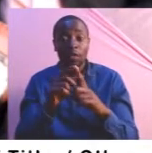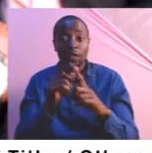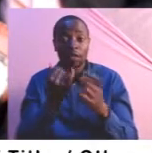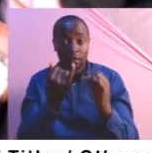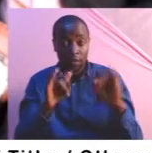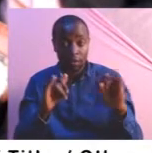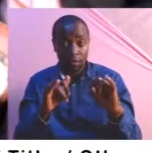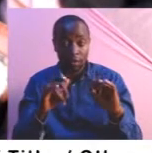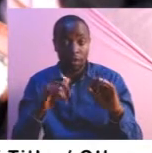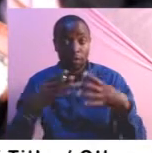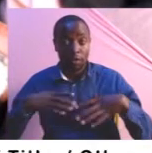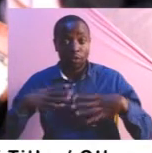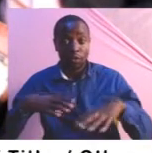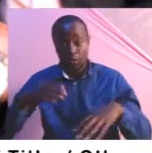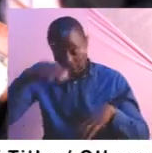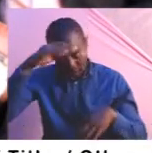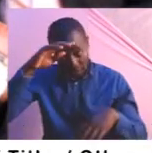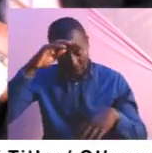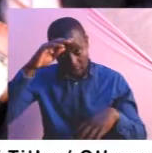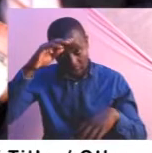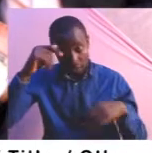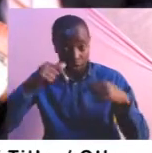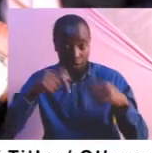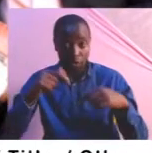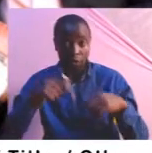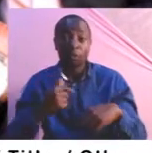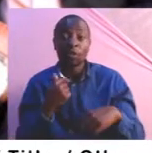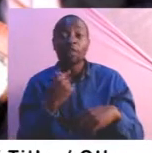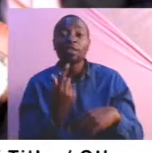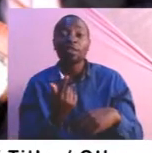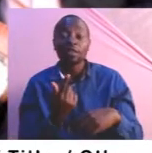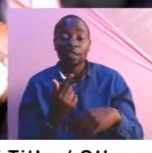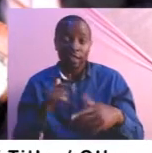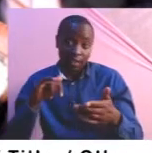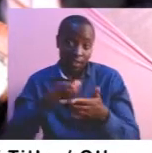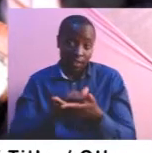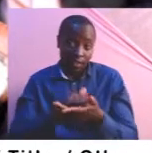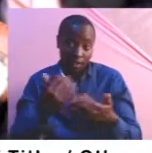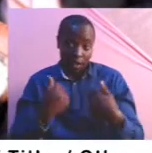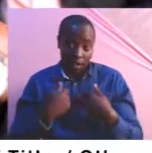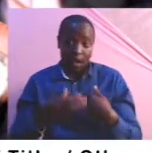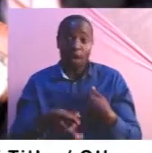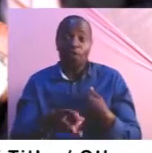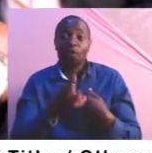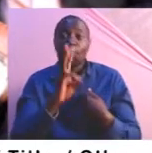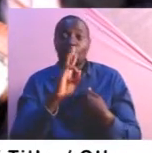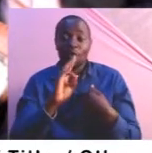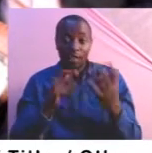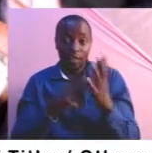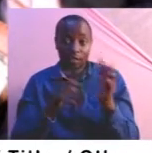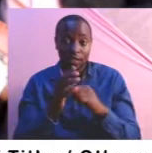not being drunk. But what are we doing today? We are saying we can take wine. After all, Jesus